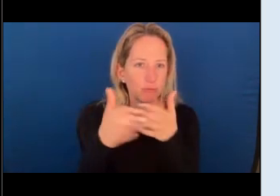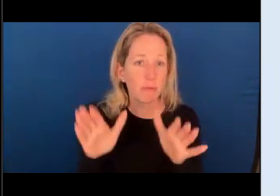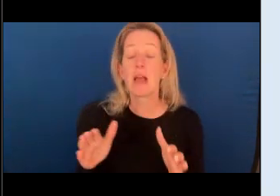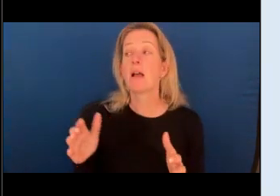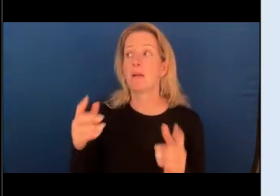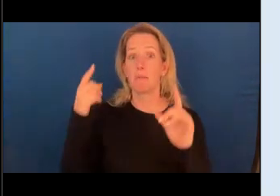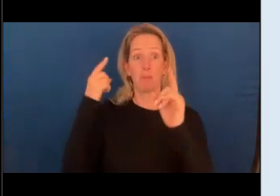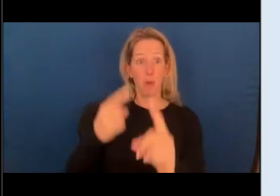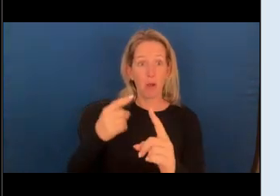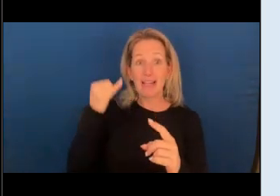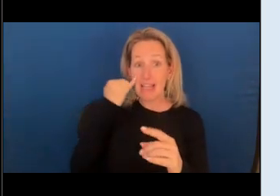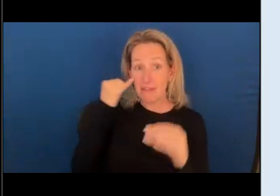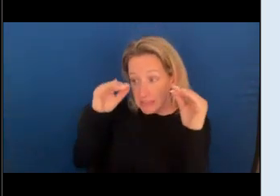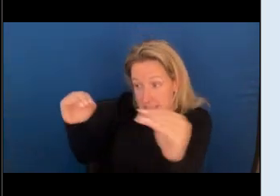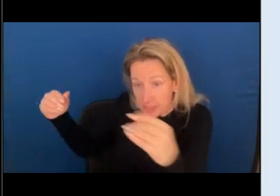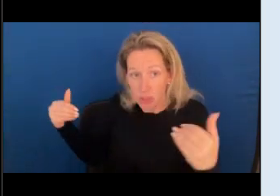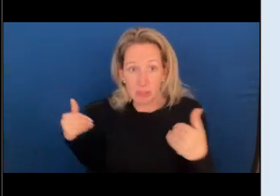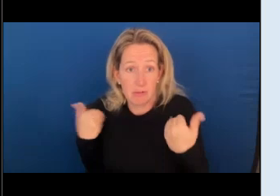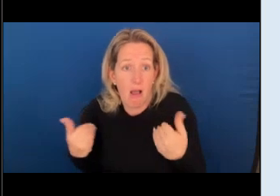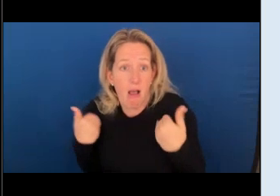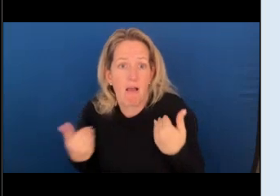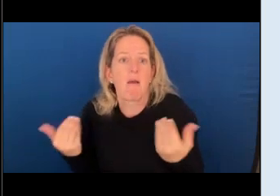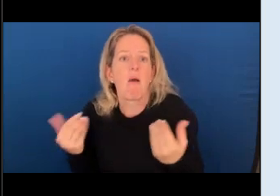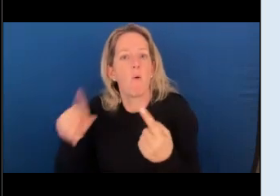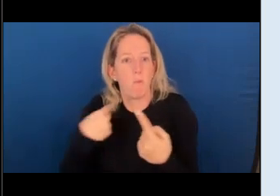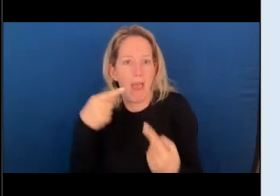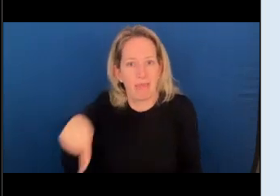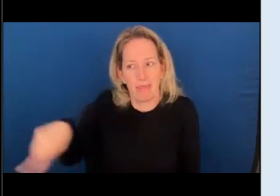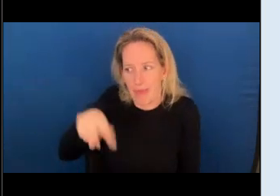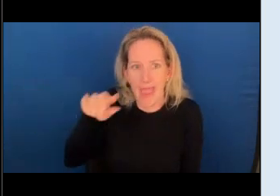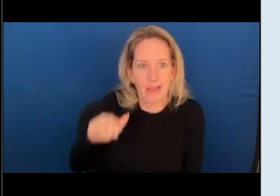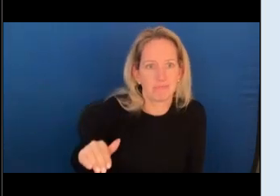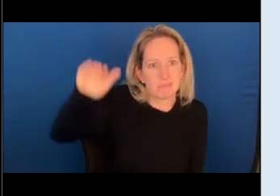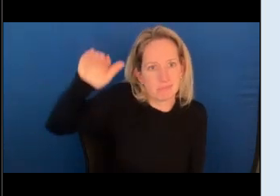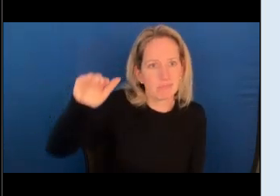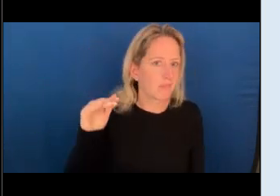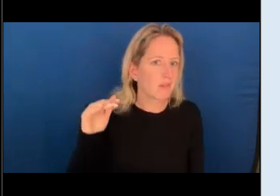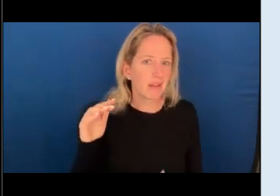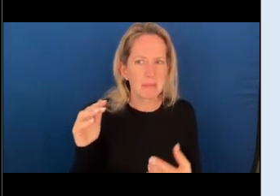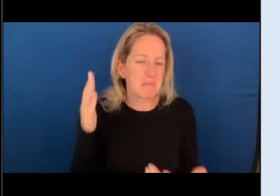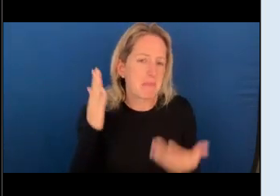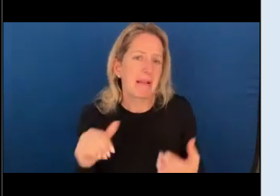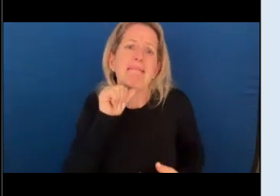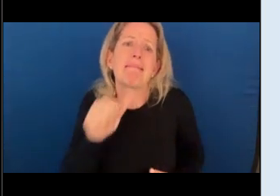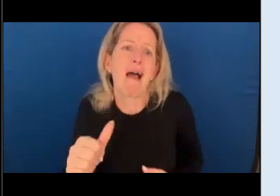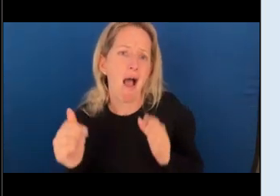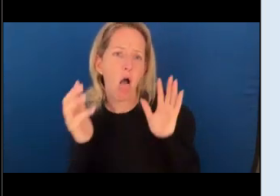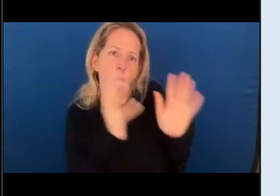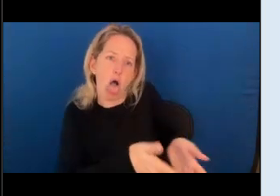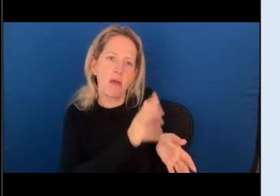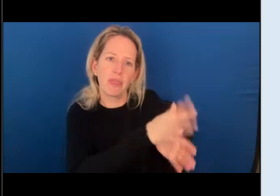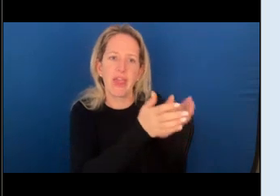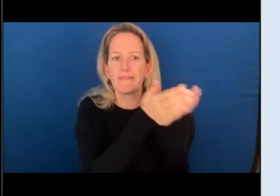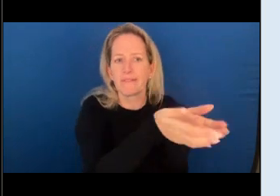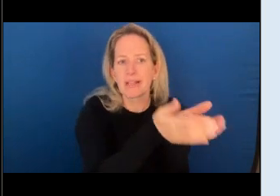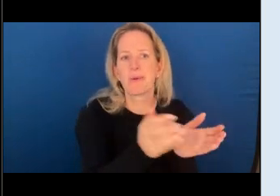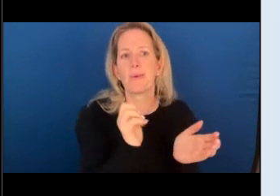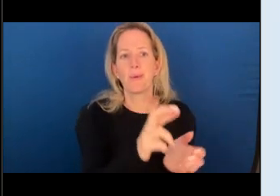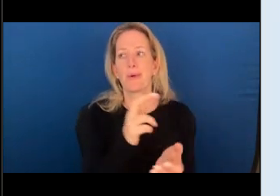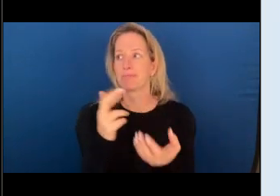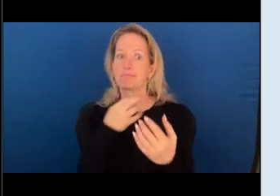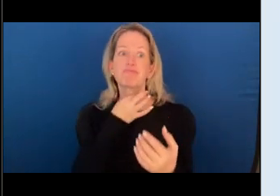a vessel, for example, or just more likely to be involved in marine debris reduction efforts. We also want to do an